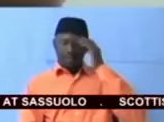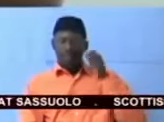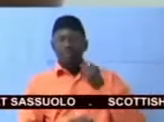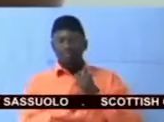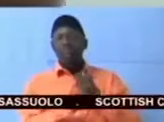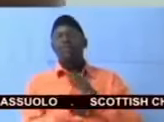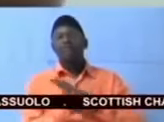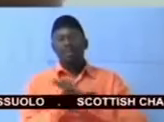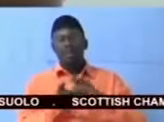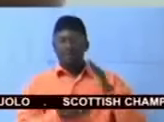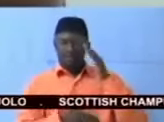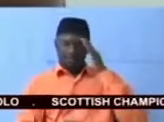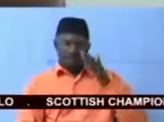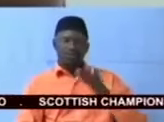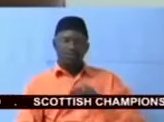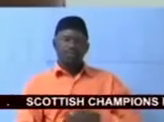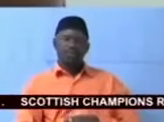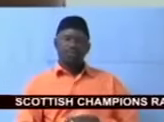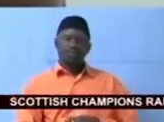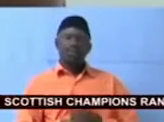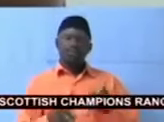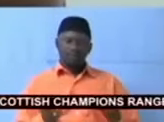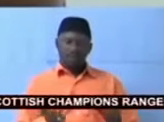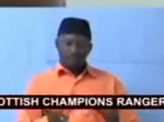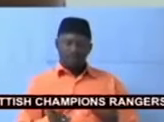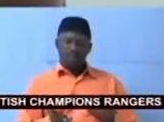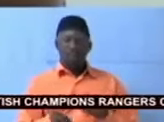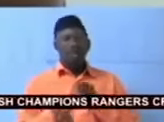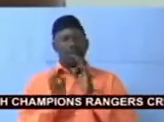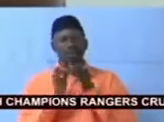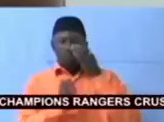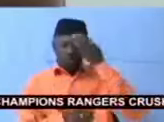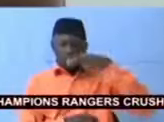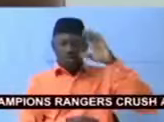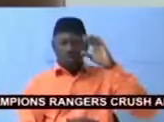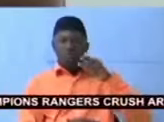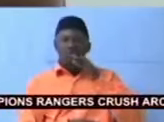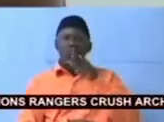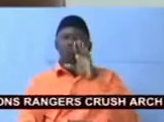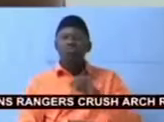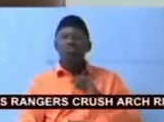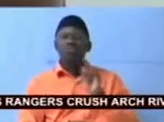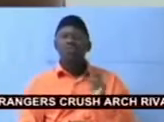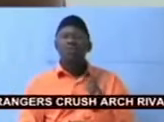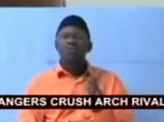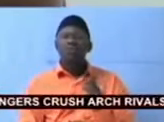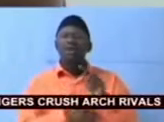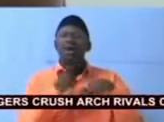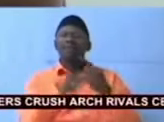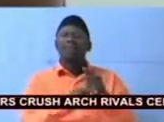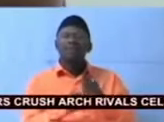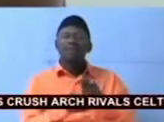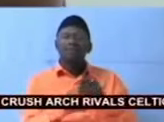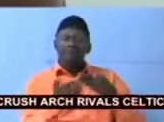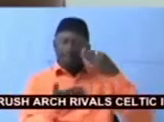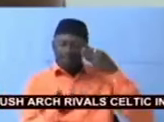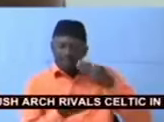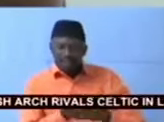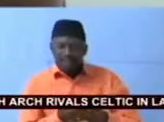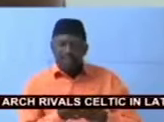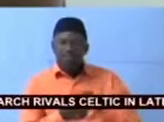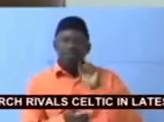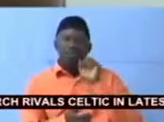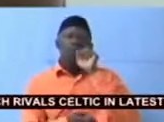clarification. Jërëjëf ci leral bobu. Can you tell the commission what you did after you finished university and also your